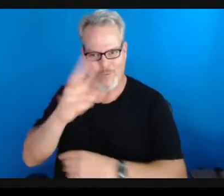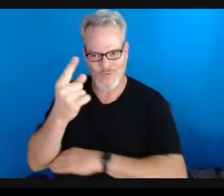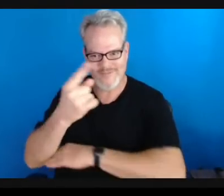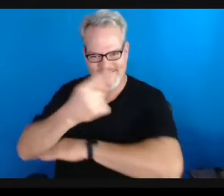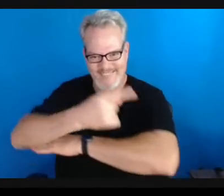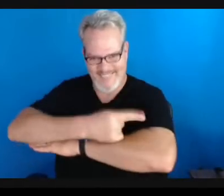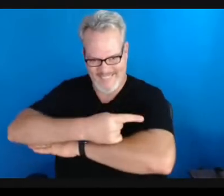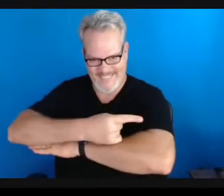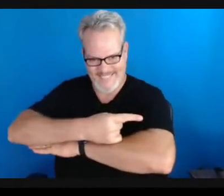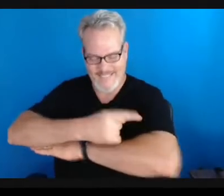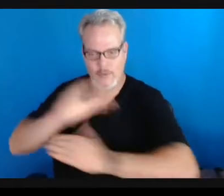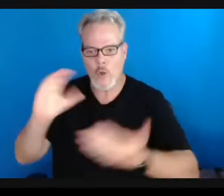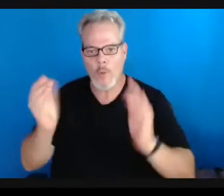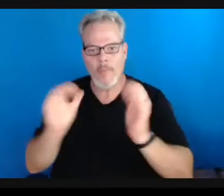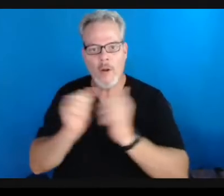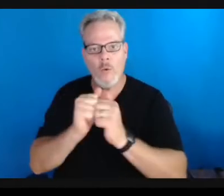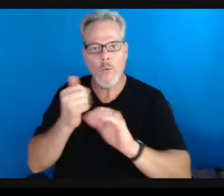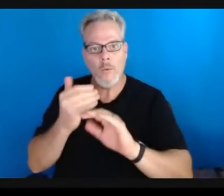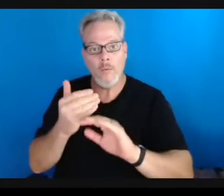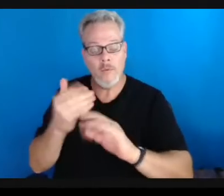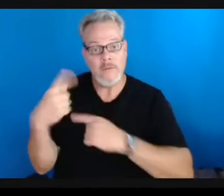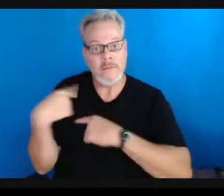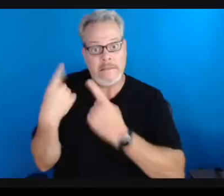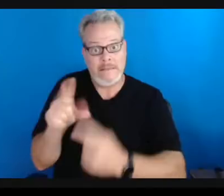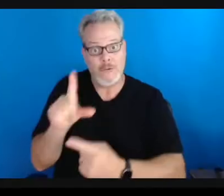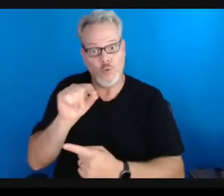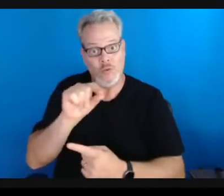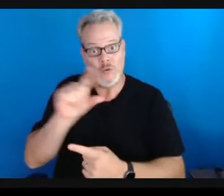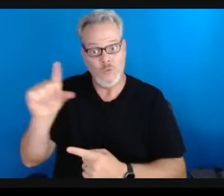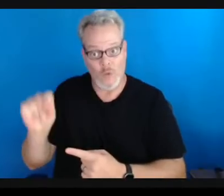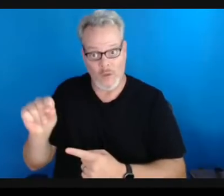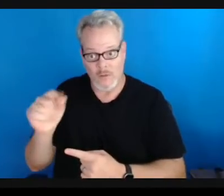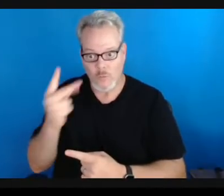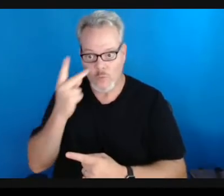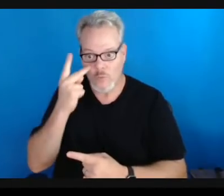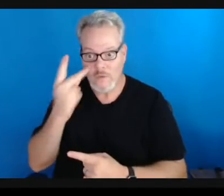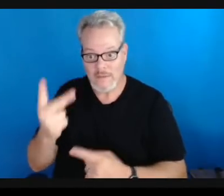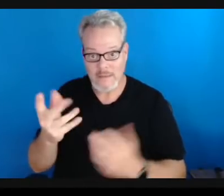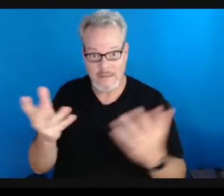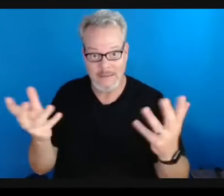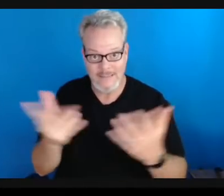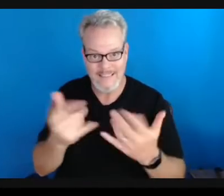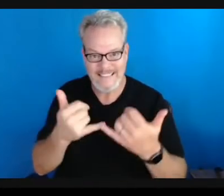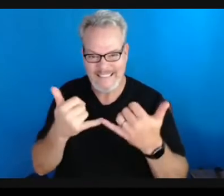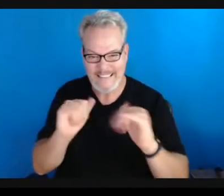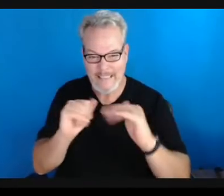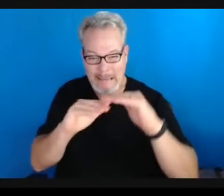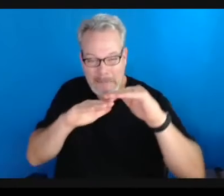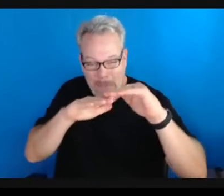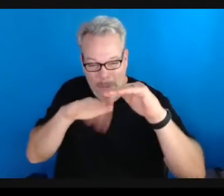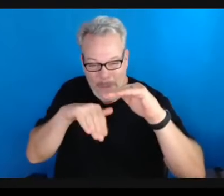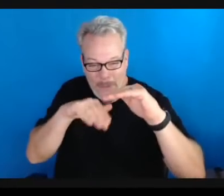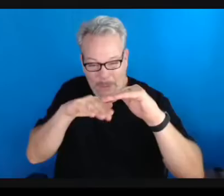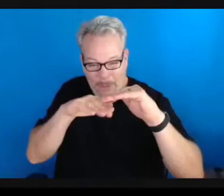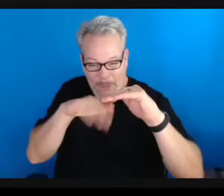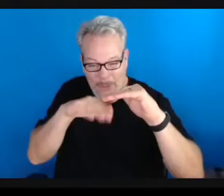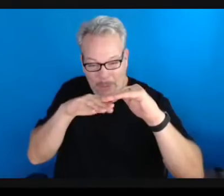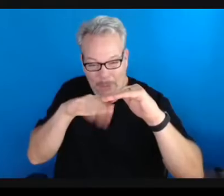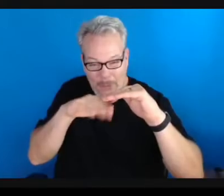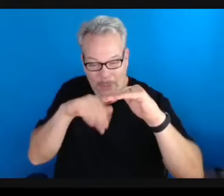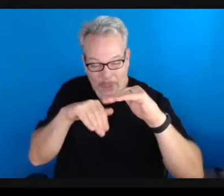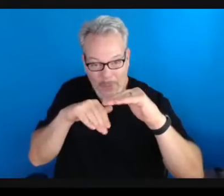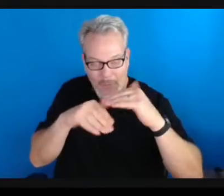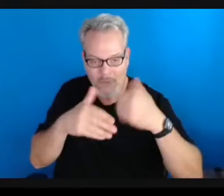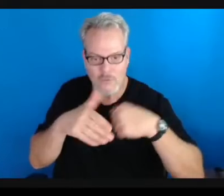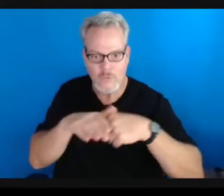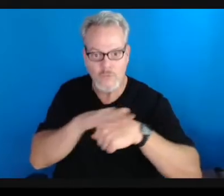other eruptions since 2020, you can see that we are still shy of the total maximum volume we got in the